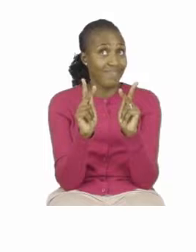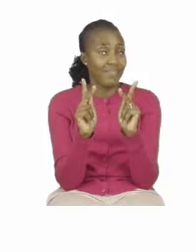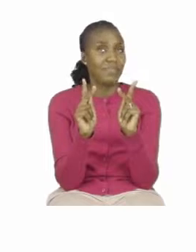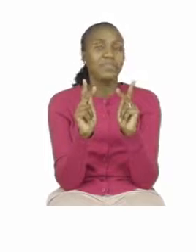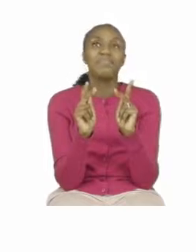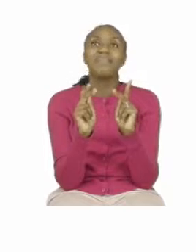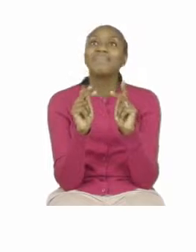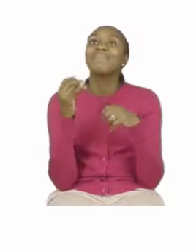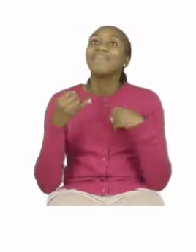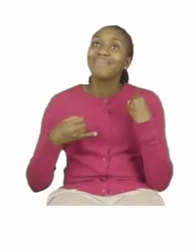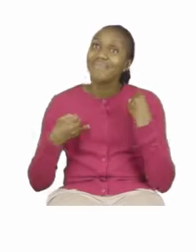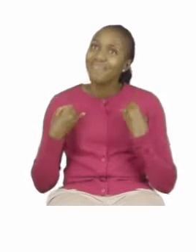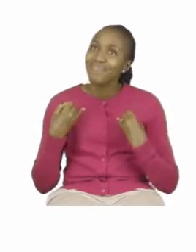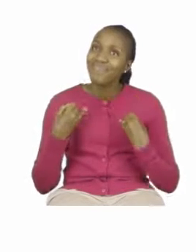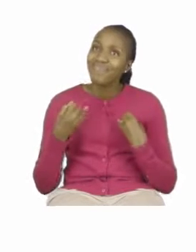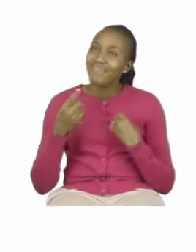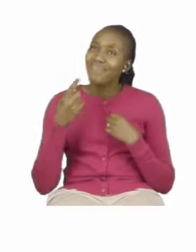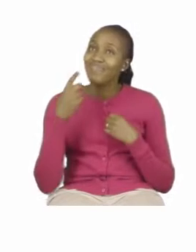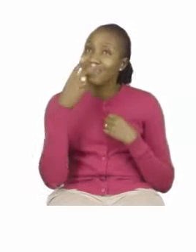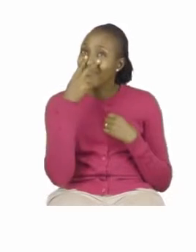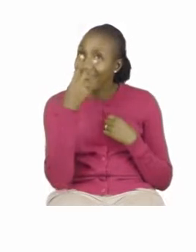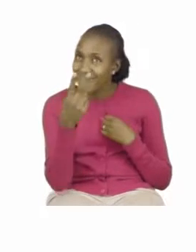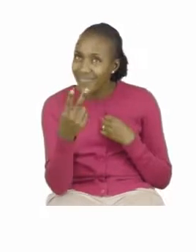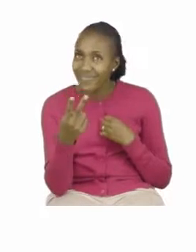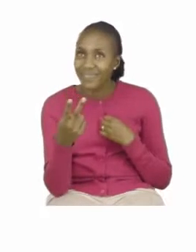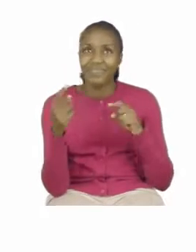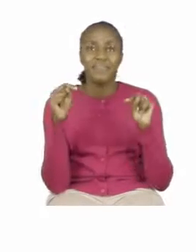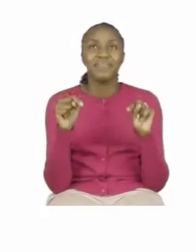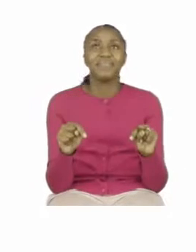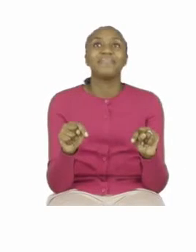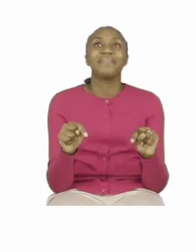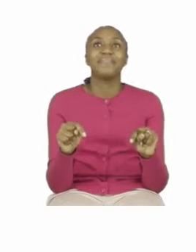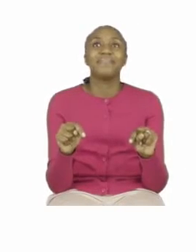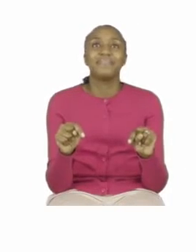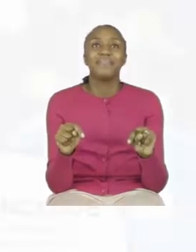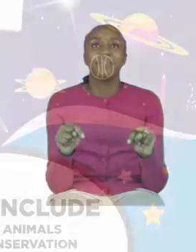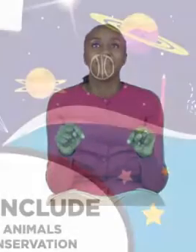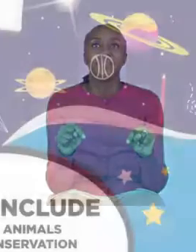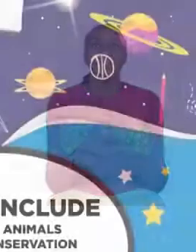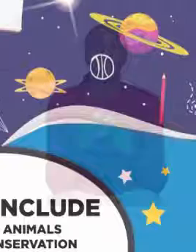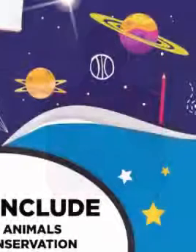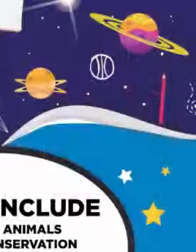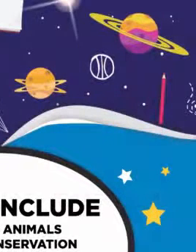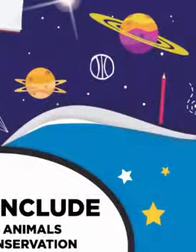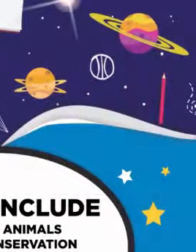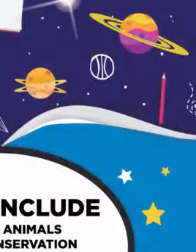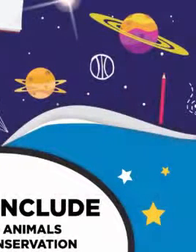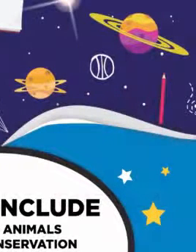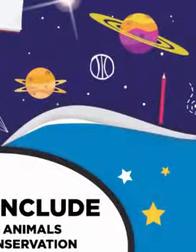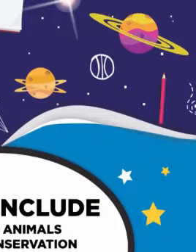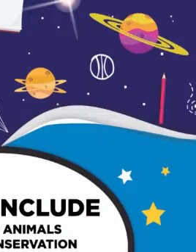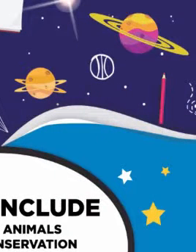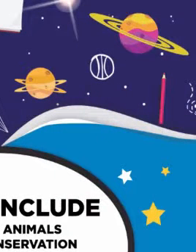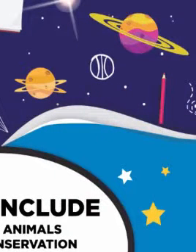Have fun, boys and girls, and I'll see you when you're done after the advert break. Do you have children in the age range